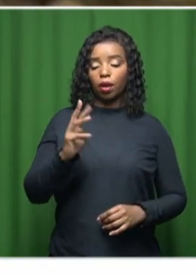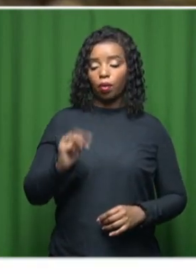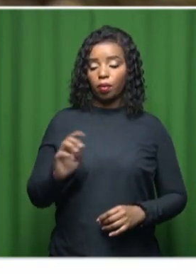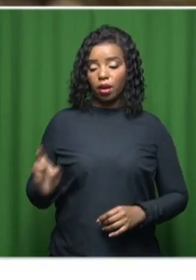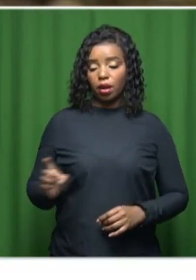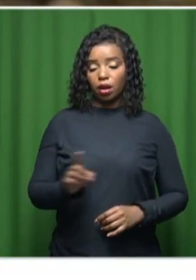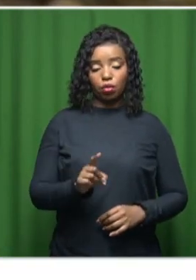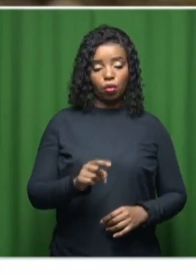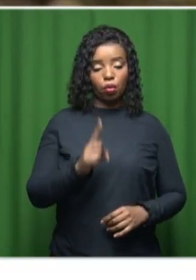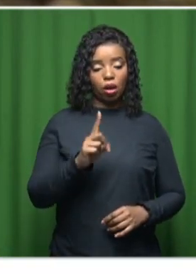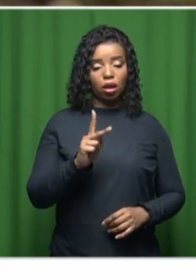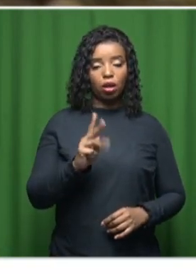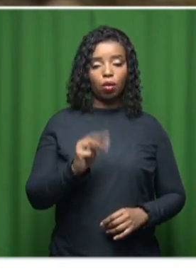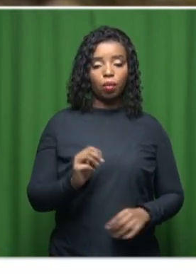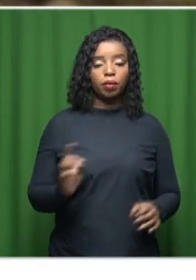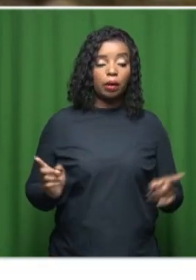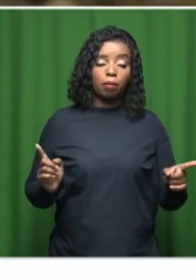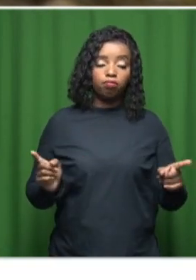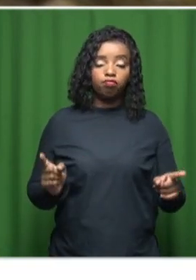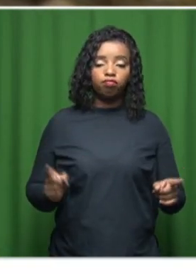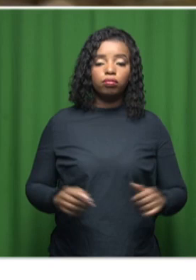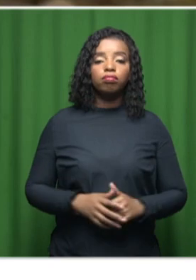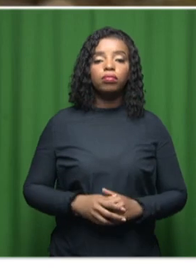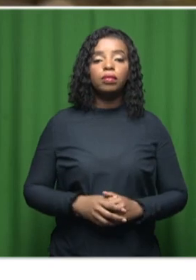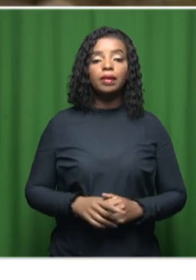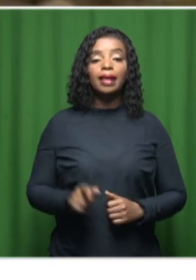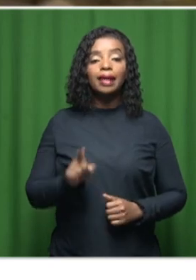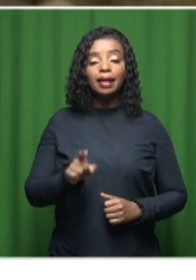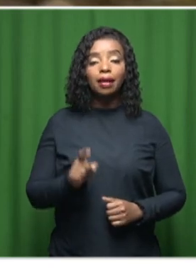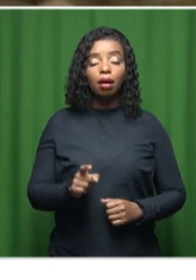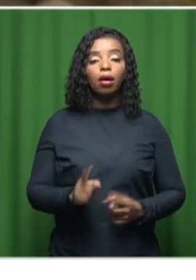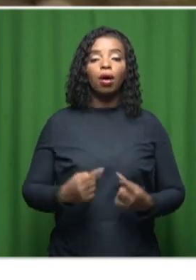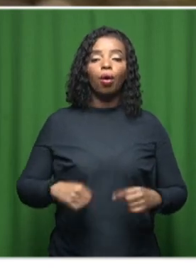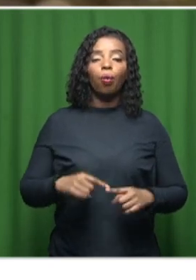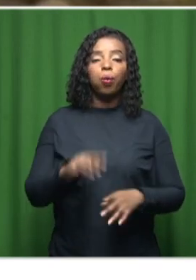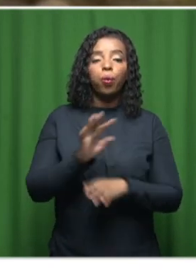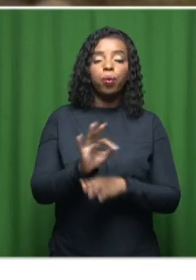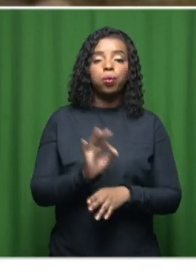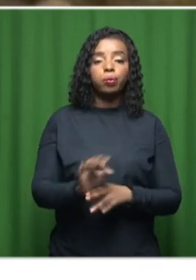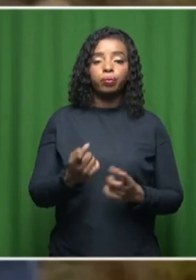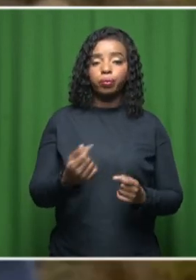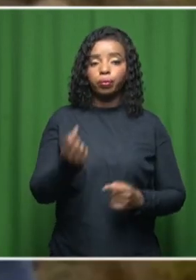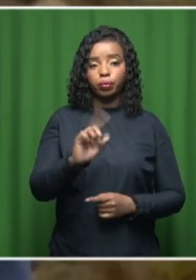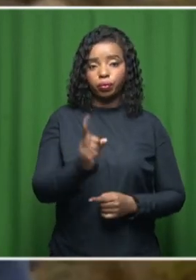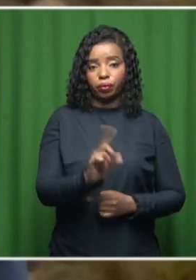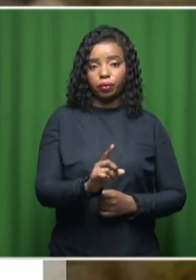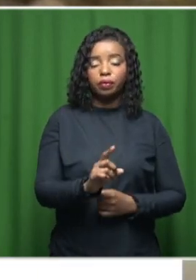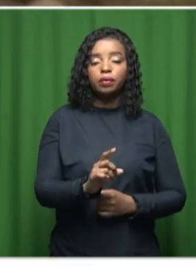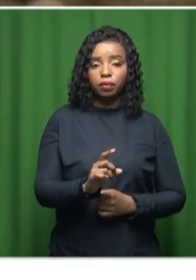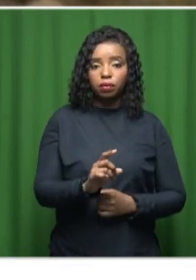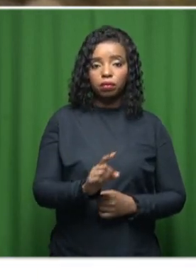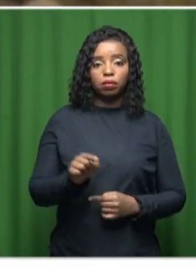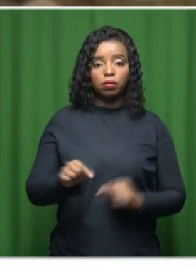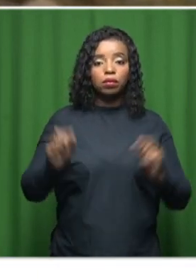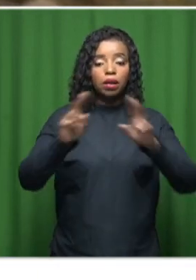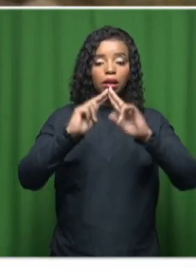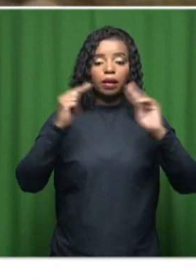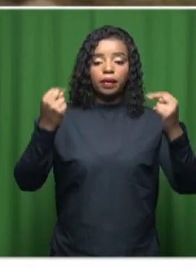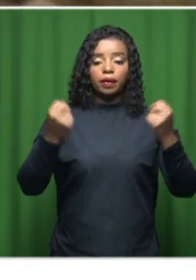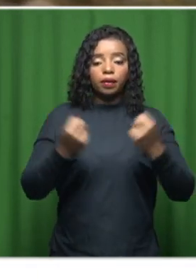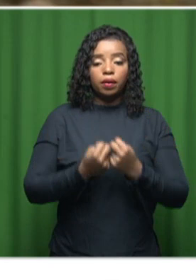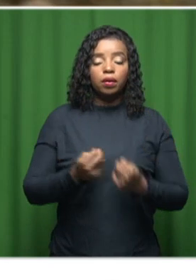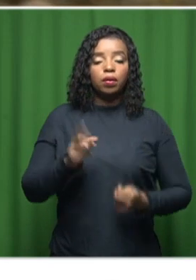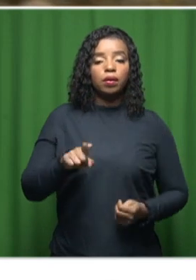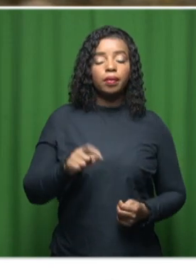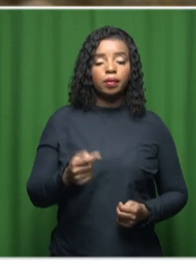fenced in. That will be the deep space complex. In that site, we plan to establish an interface to our power national grid. Obviously, we have to have